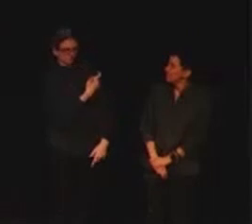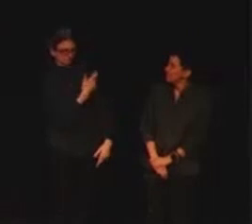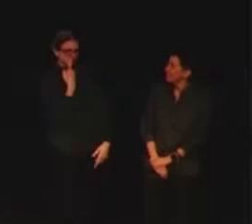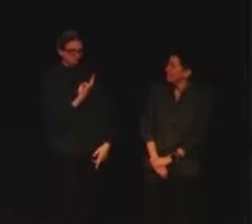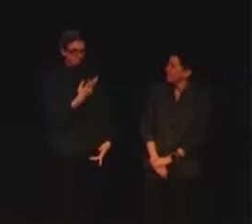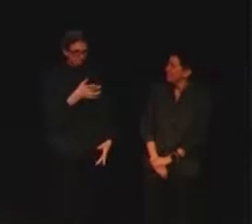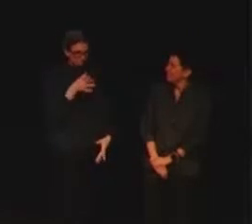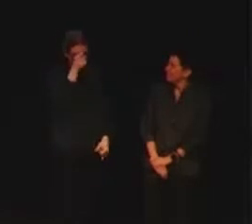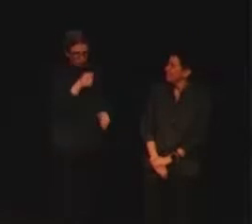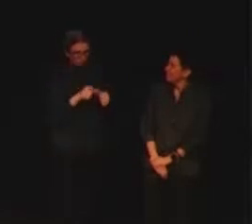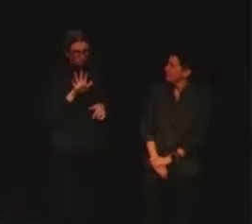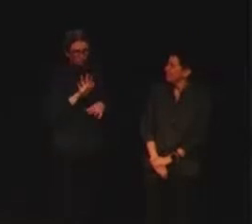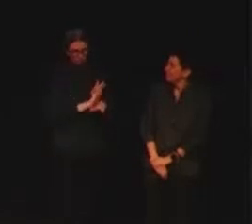do